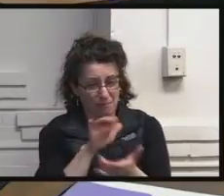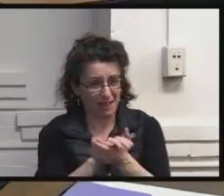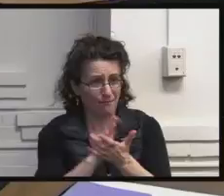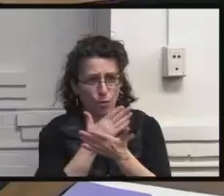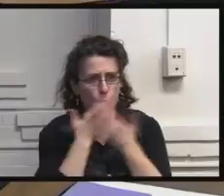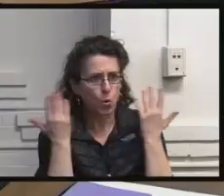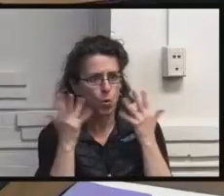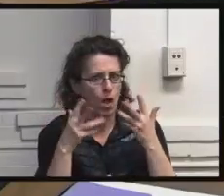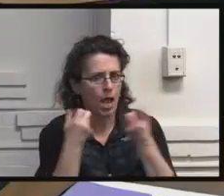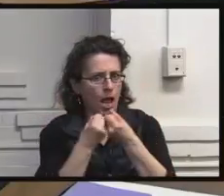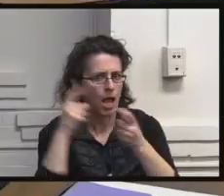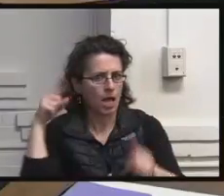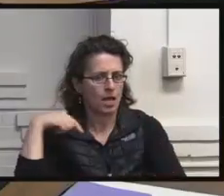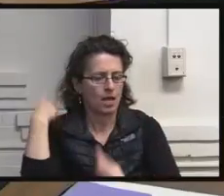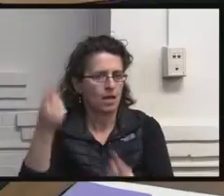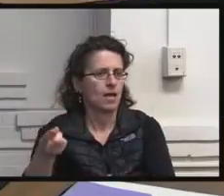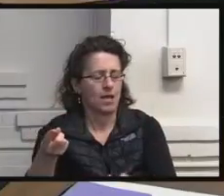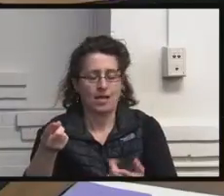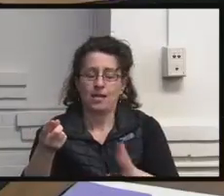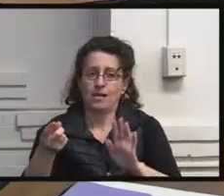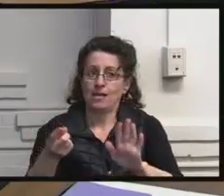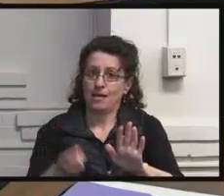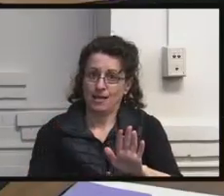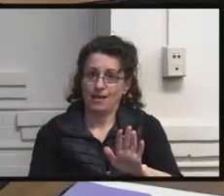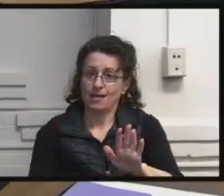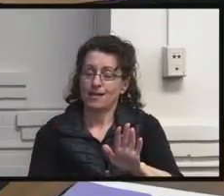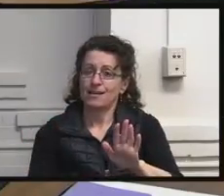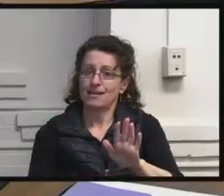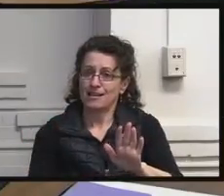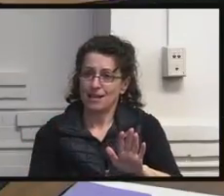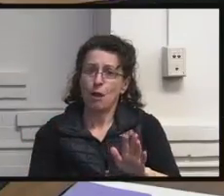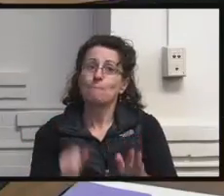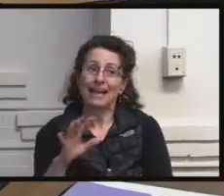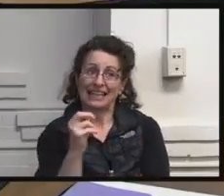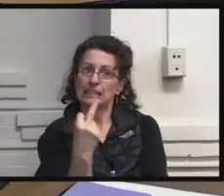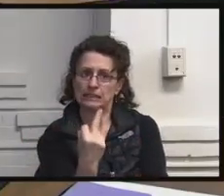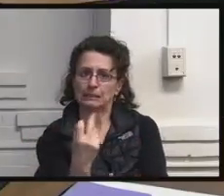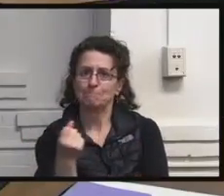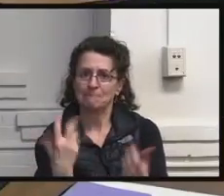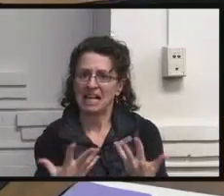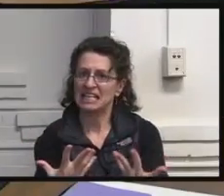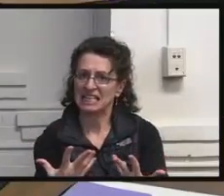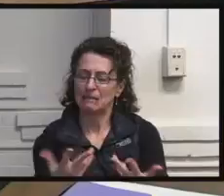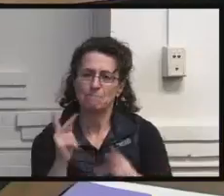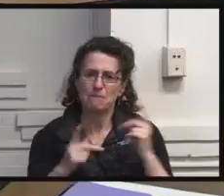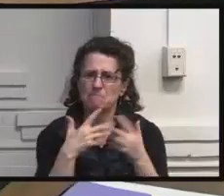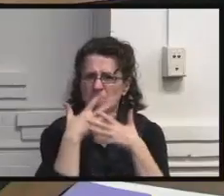of salutes with the one finger. And